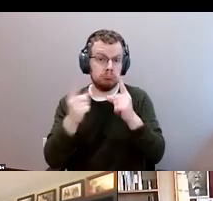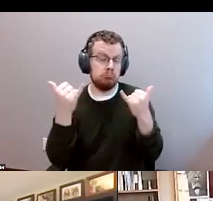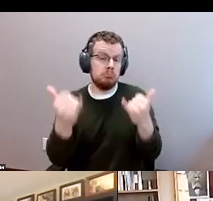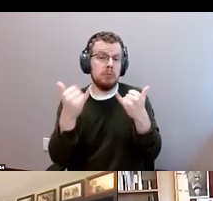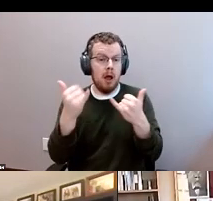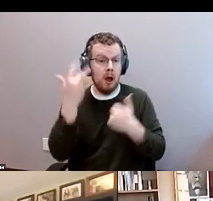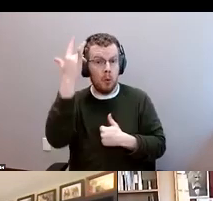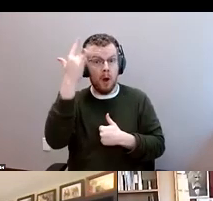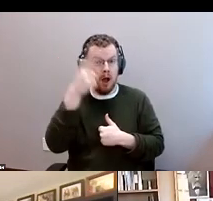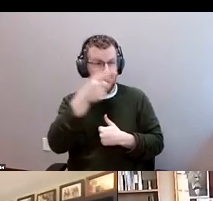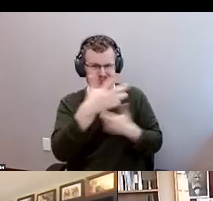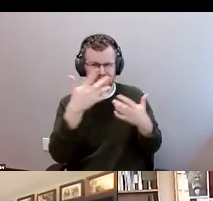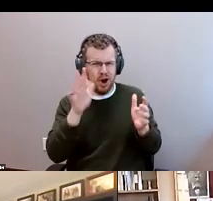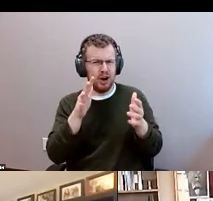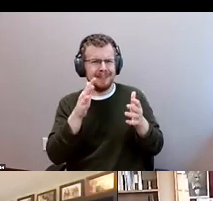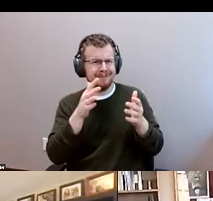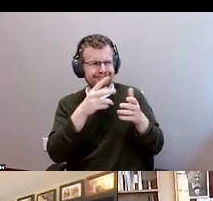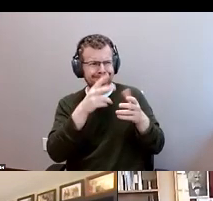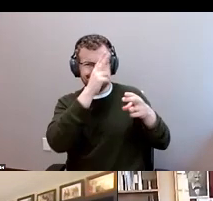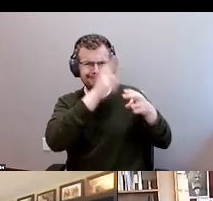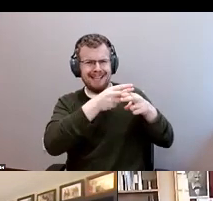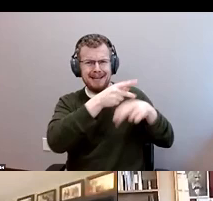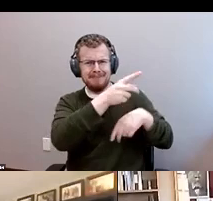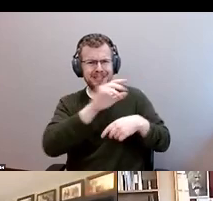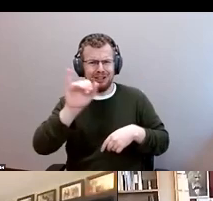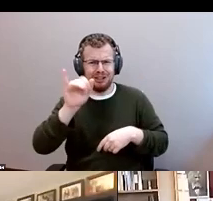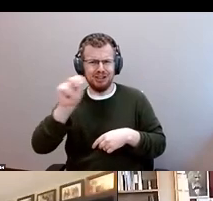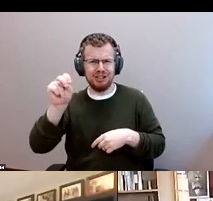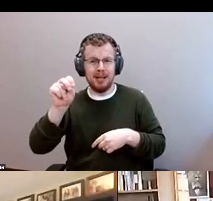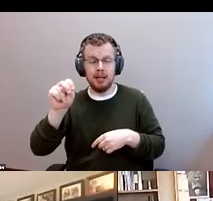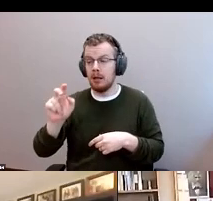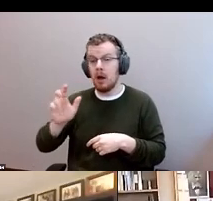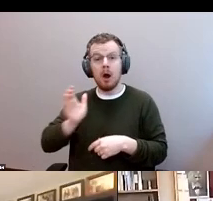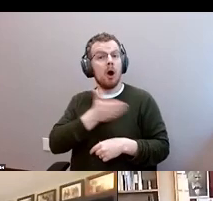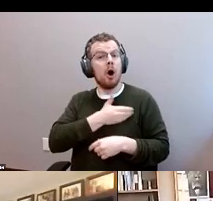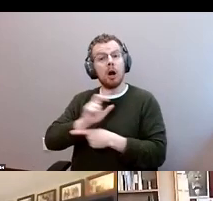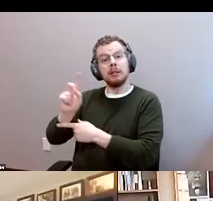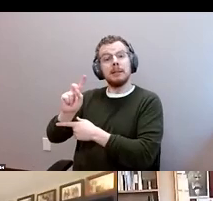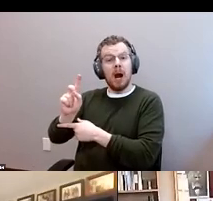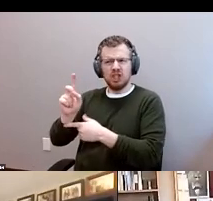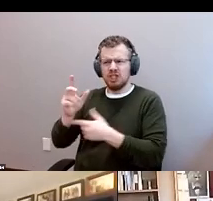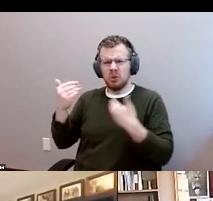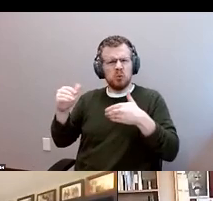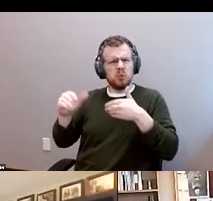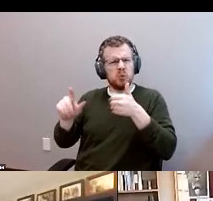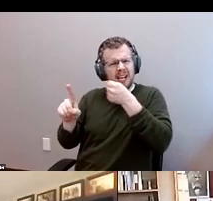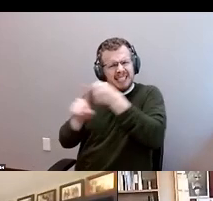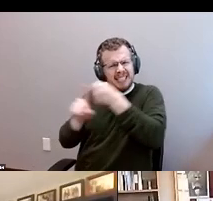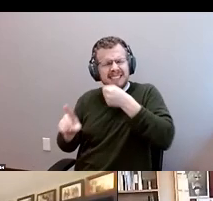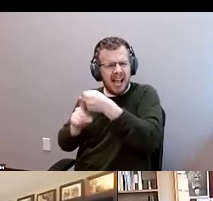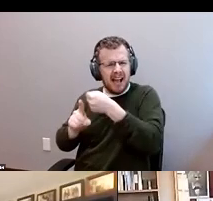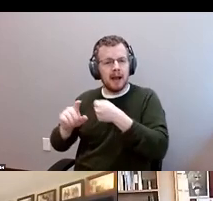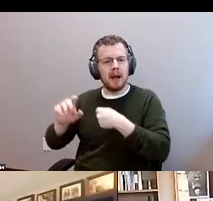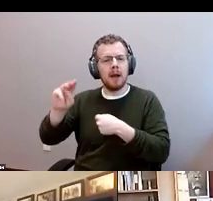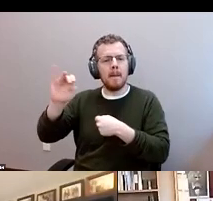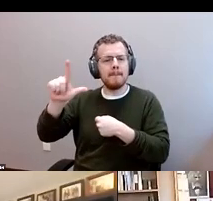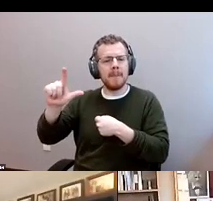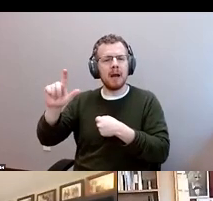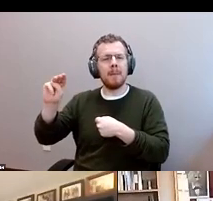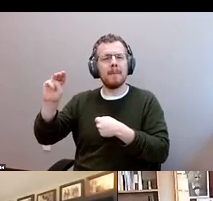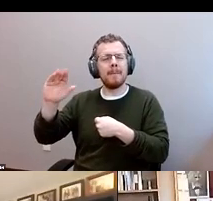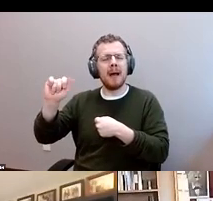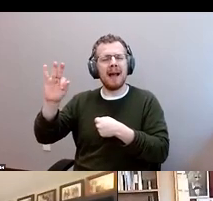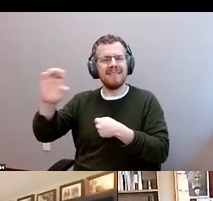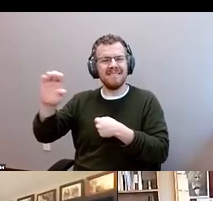you articulated in that opening, Jen. Our democracy is under attack. And as leaders like Michael McAfee at PolicyLink remind us,